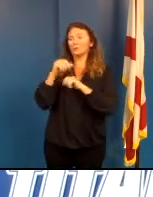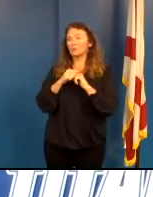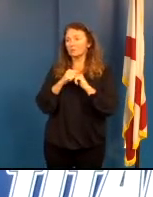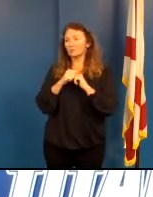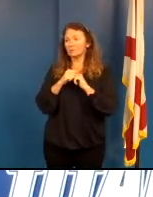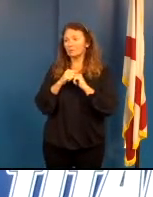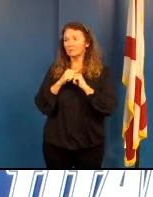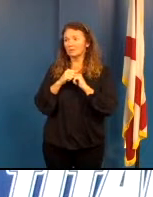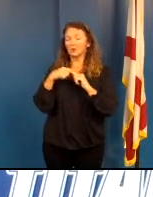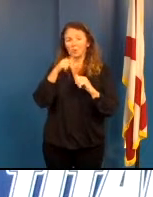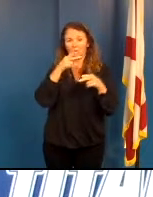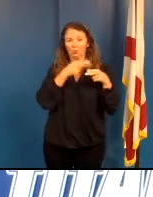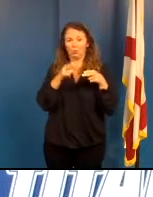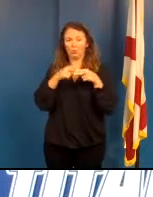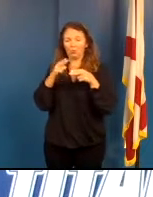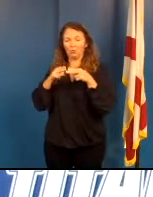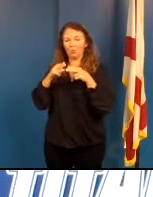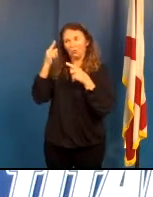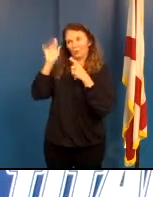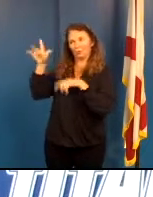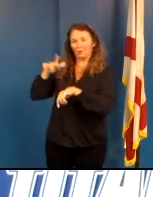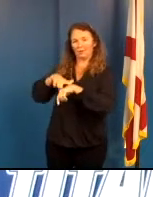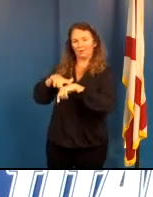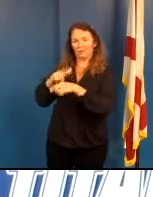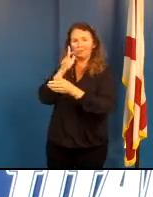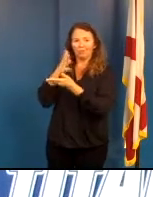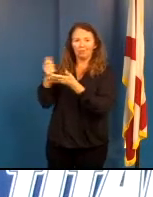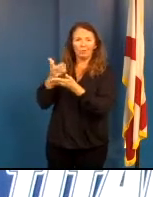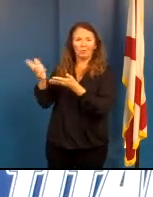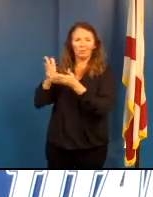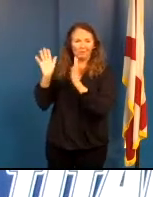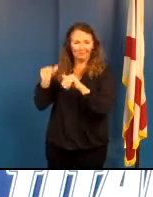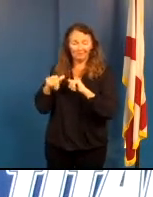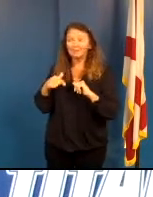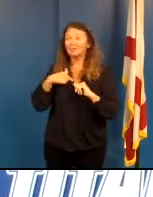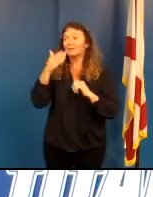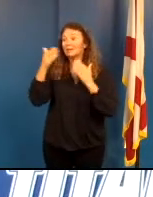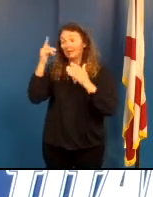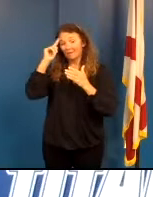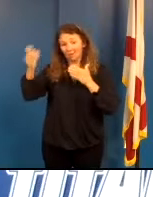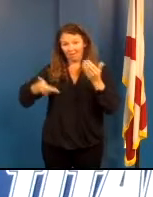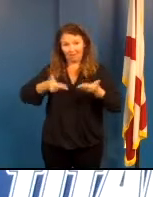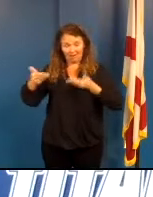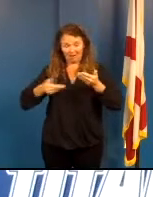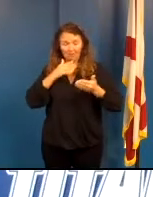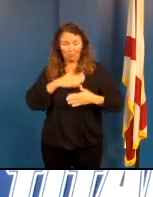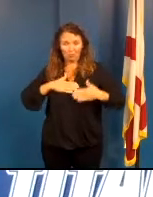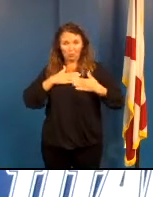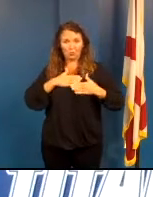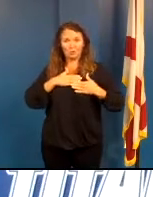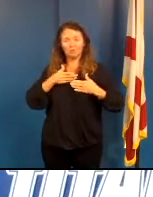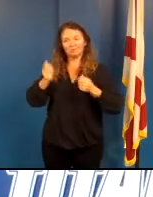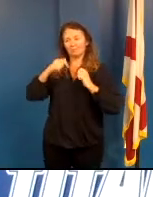for your time, I'll keep this brief. But before I started, I wanted to thank you for inviting me to be here. It gave me a chance